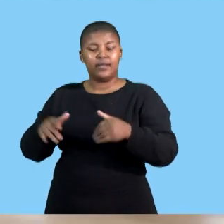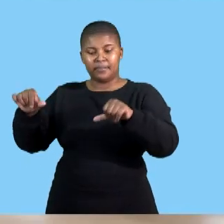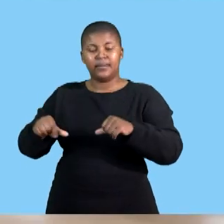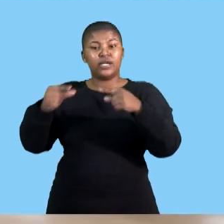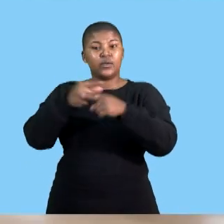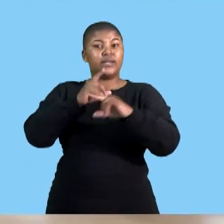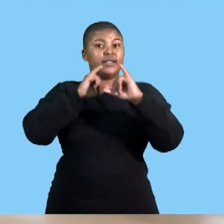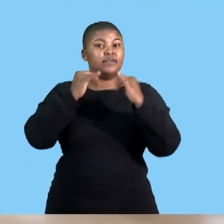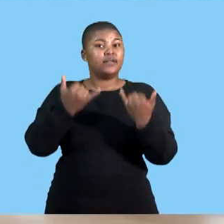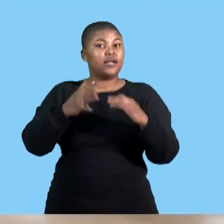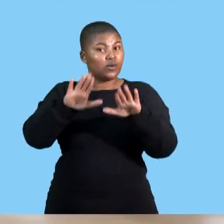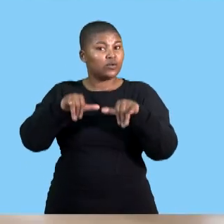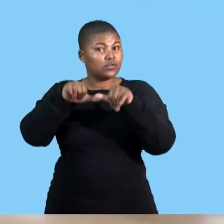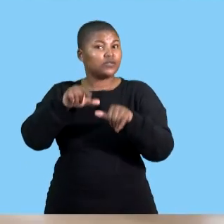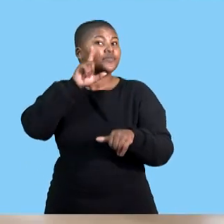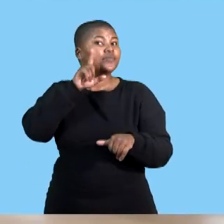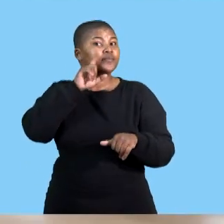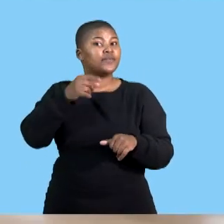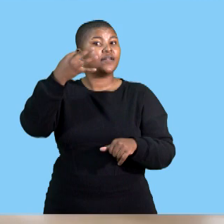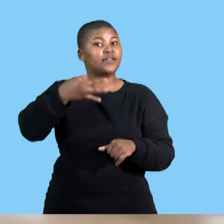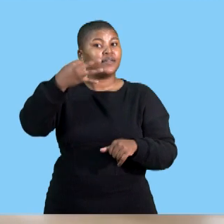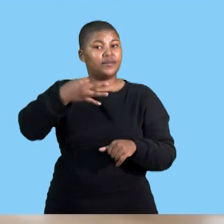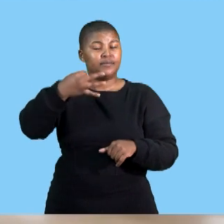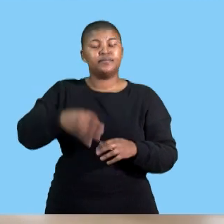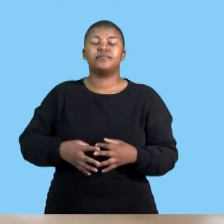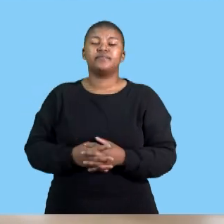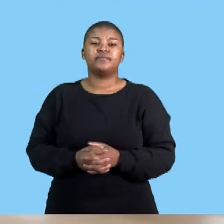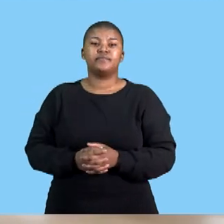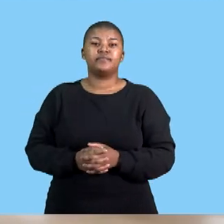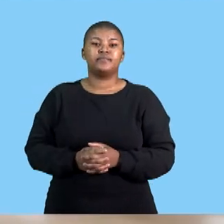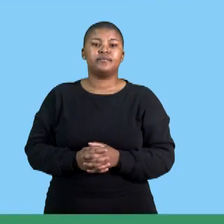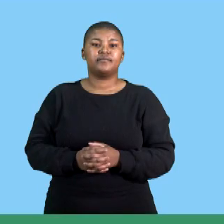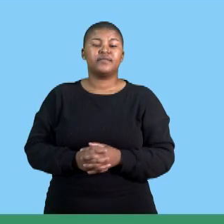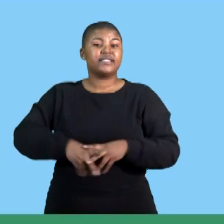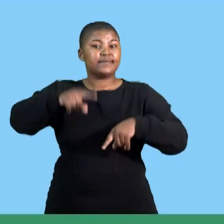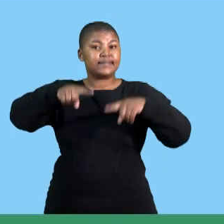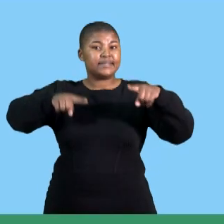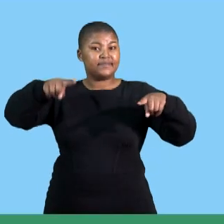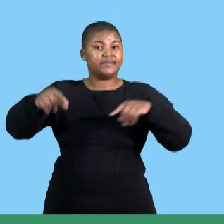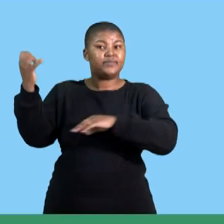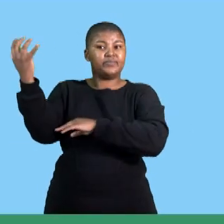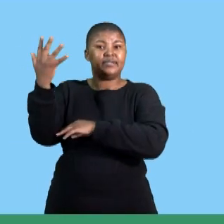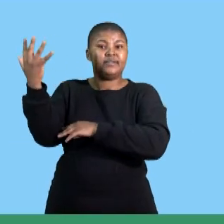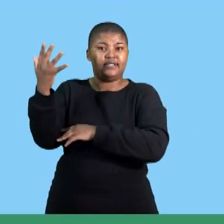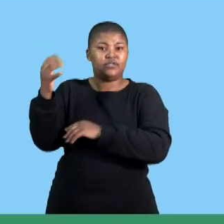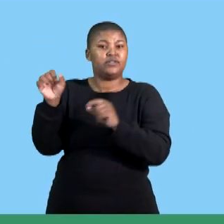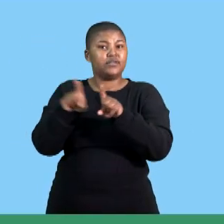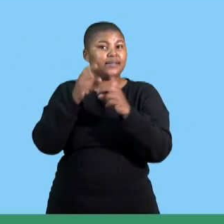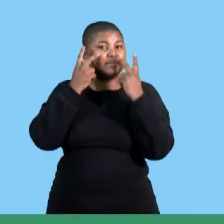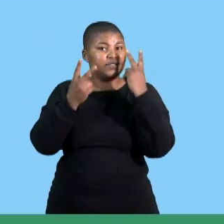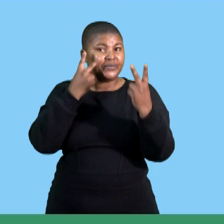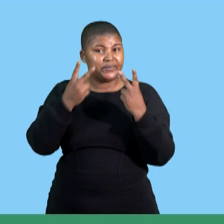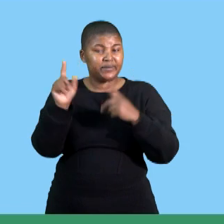Welcome back, grade 11s. Now let's continue and look at our third concept, which is types of presentations and visual